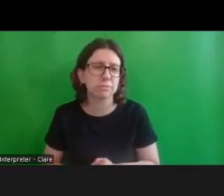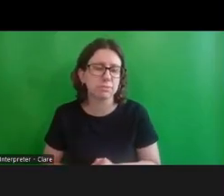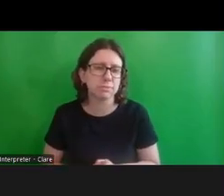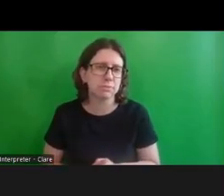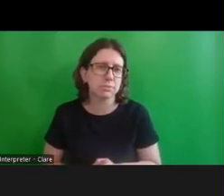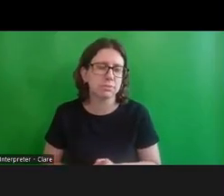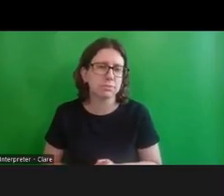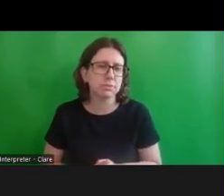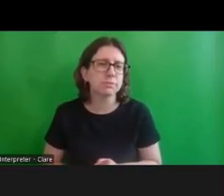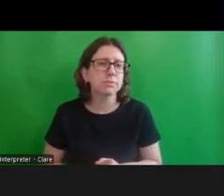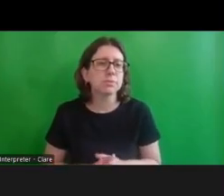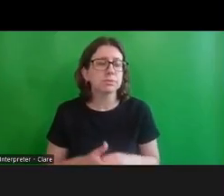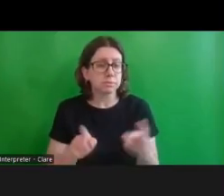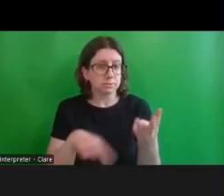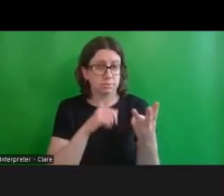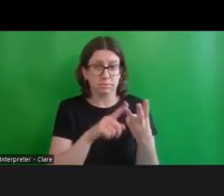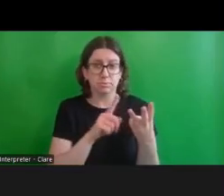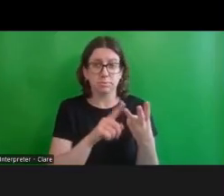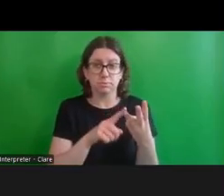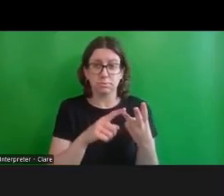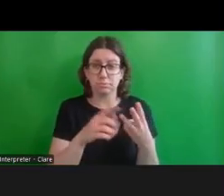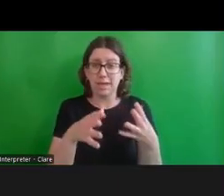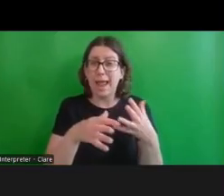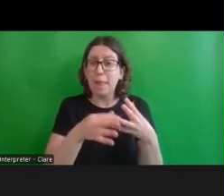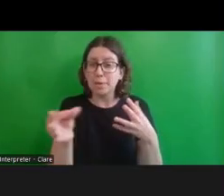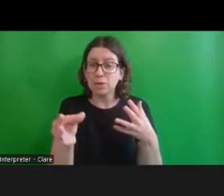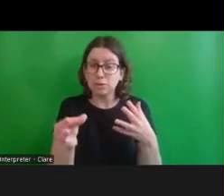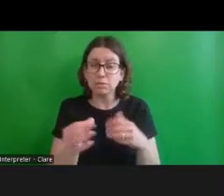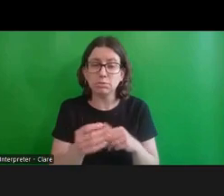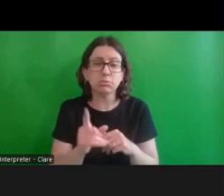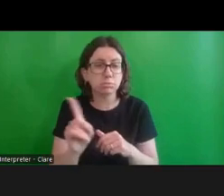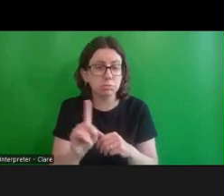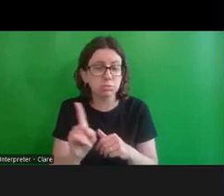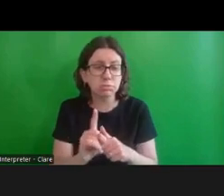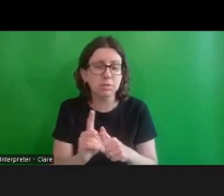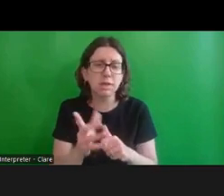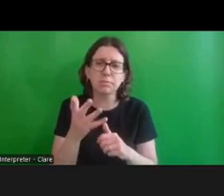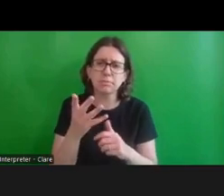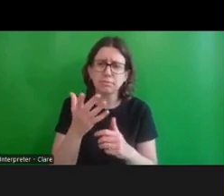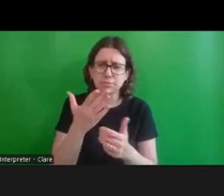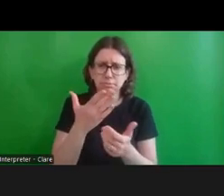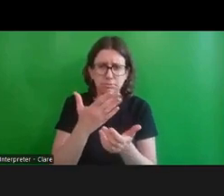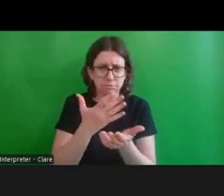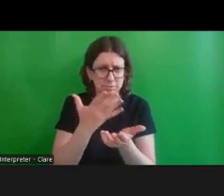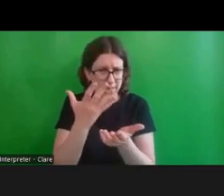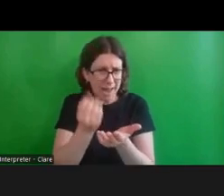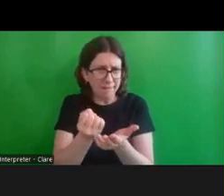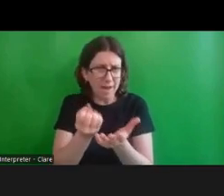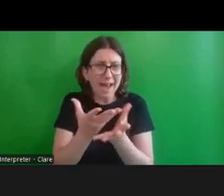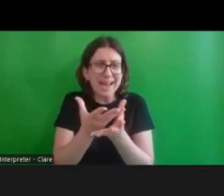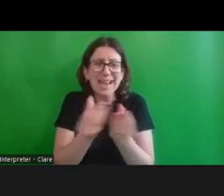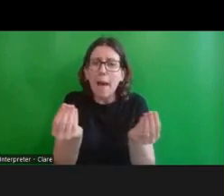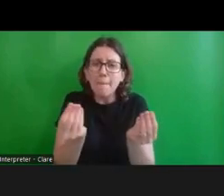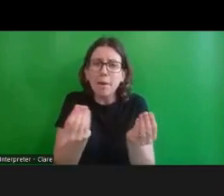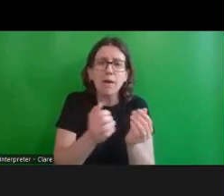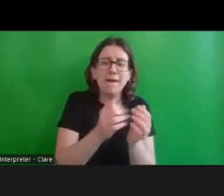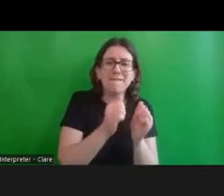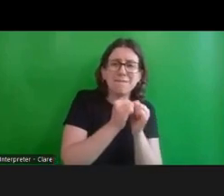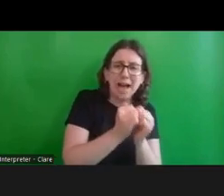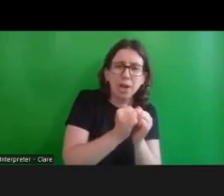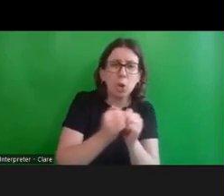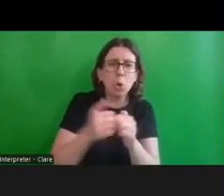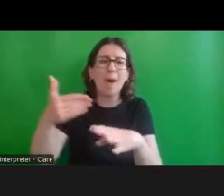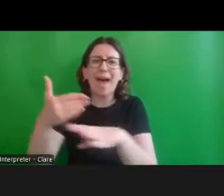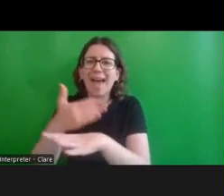So the third element we wanted to call out is that there's a clear kind of value to action gap, that whilst people understand the benefits